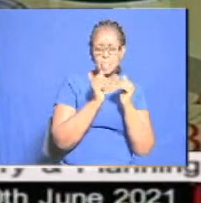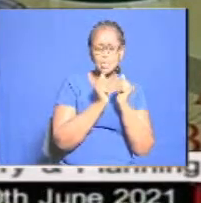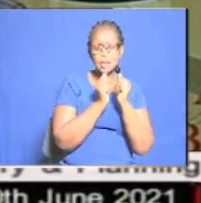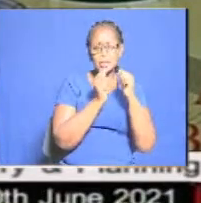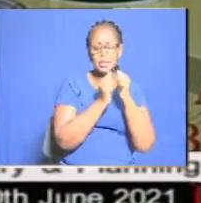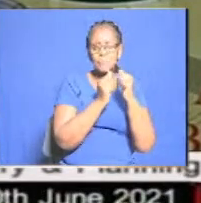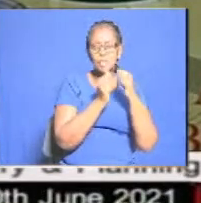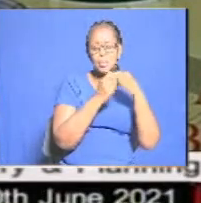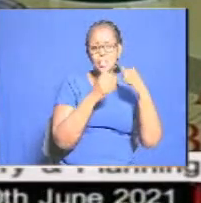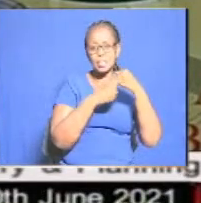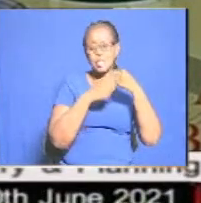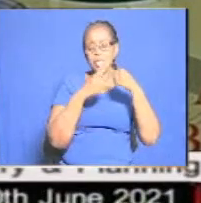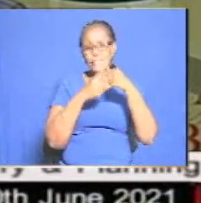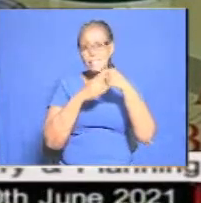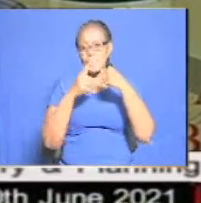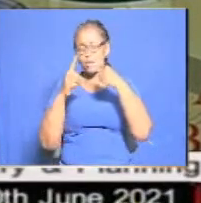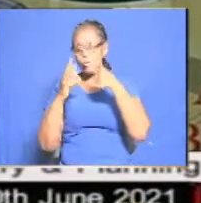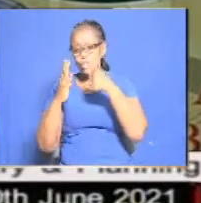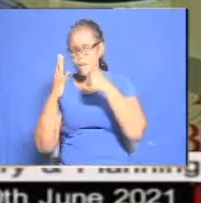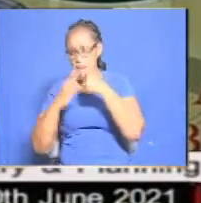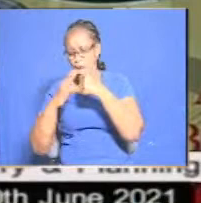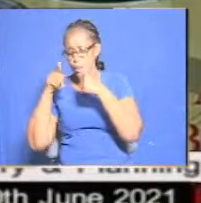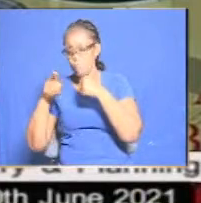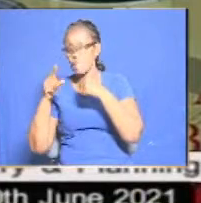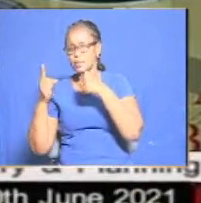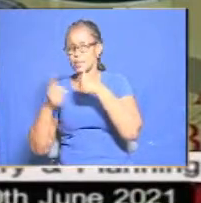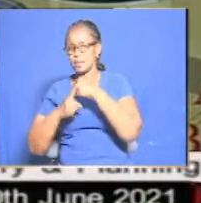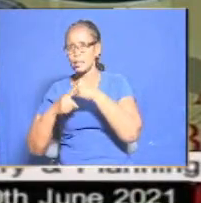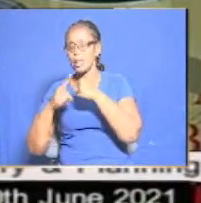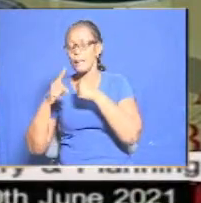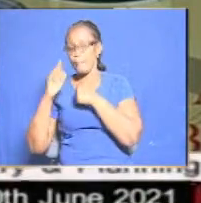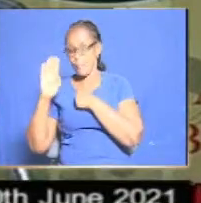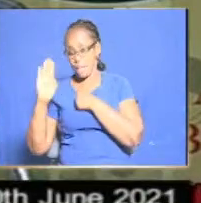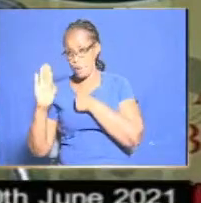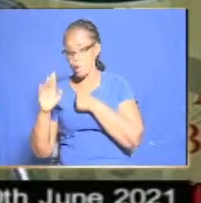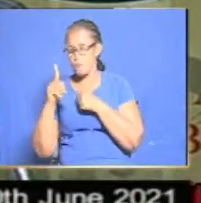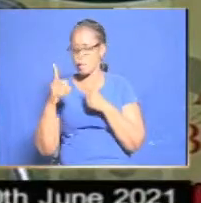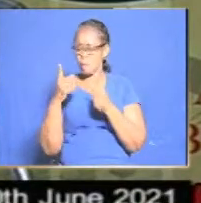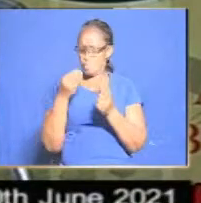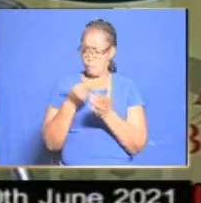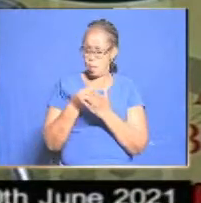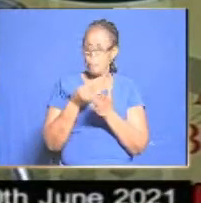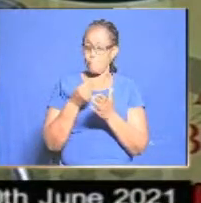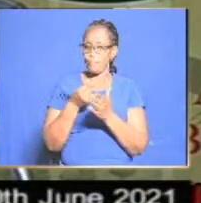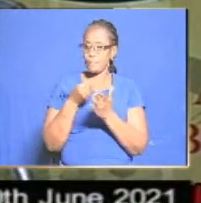669.6 billion. This funding is expected to accelerate completion